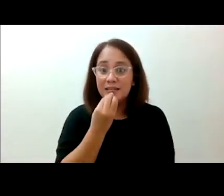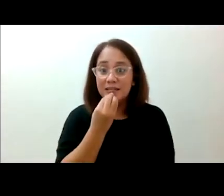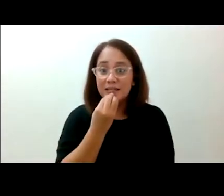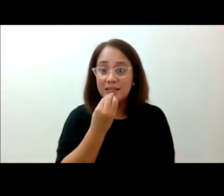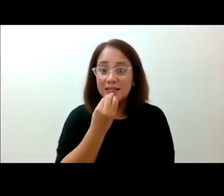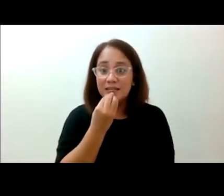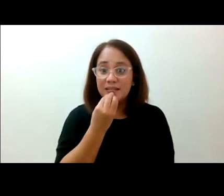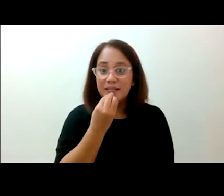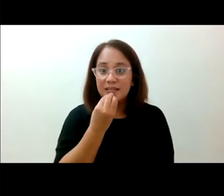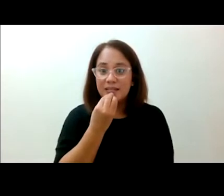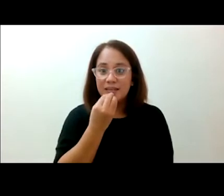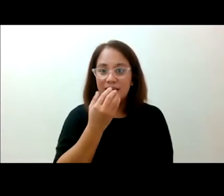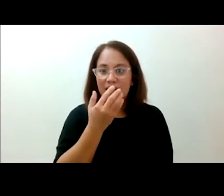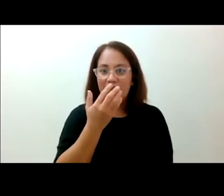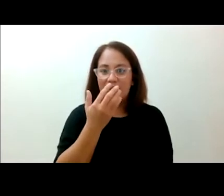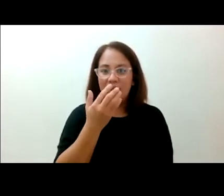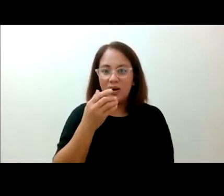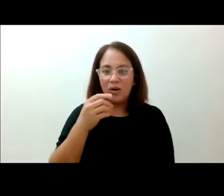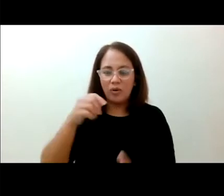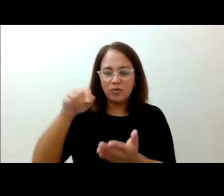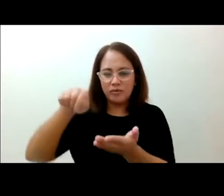you eat,